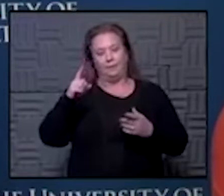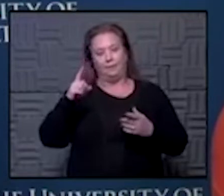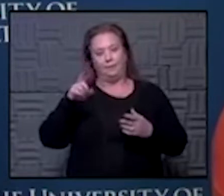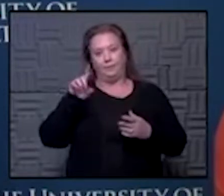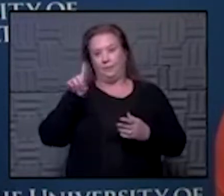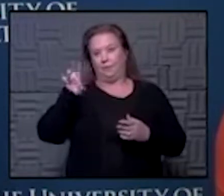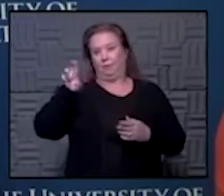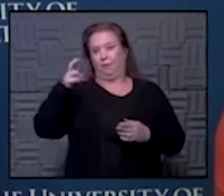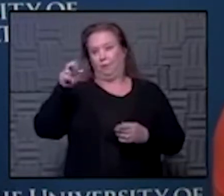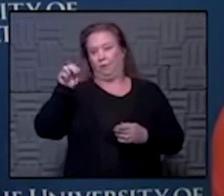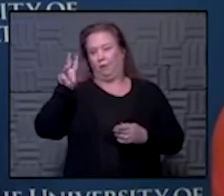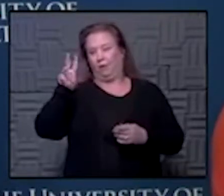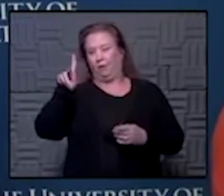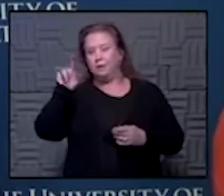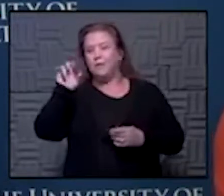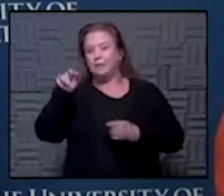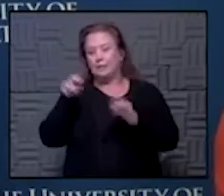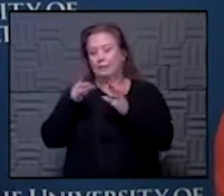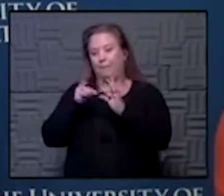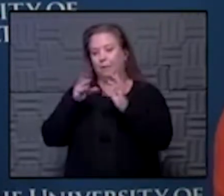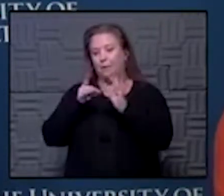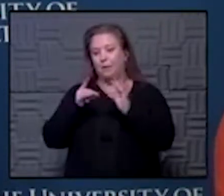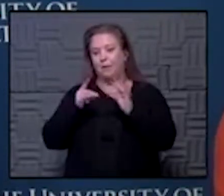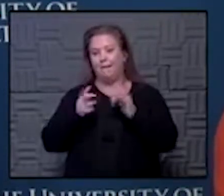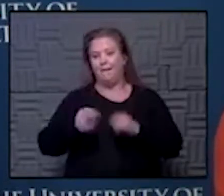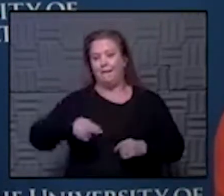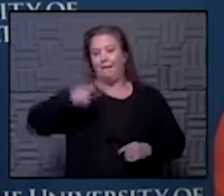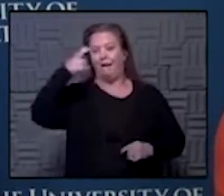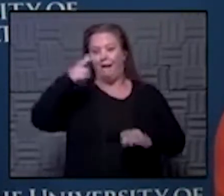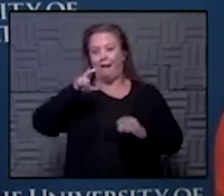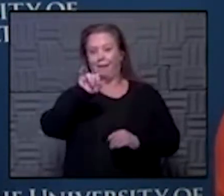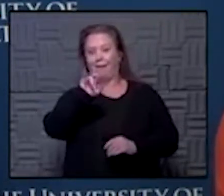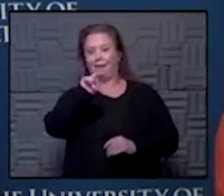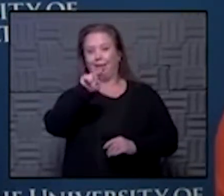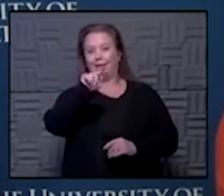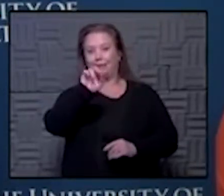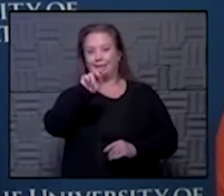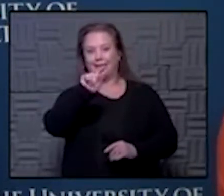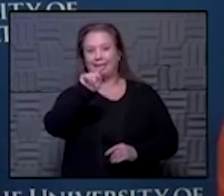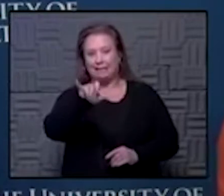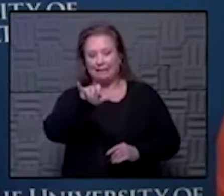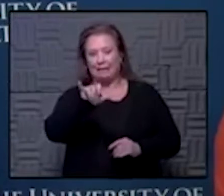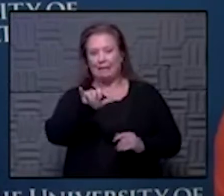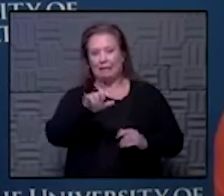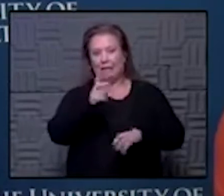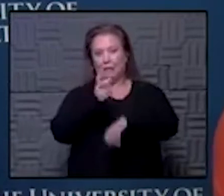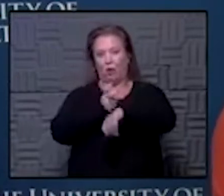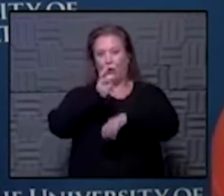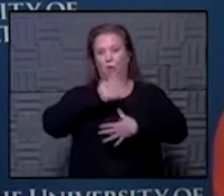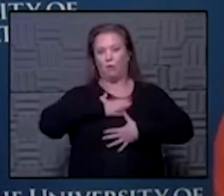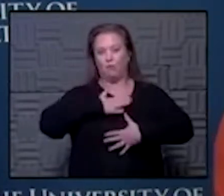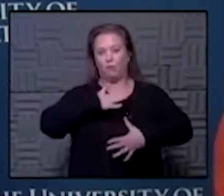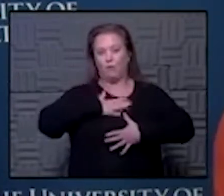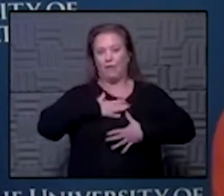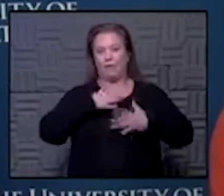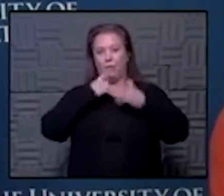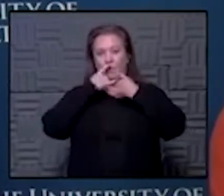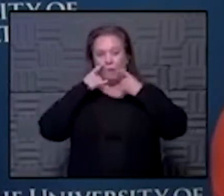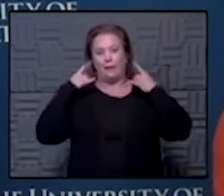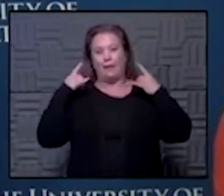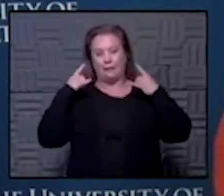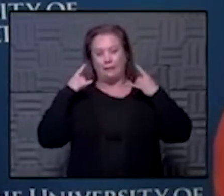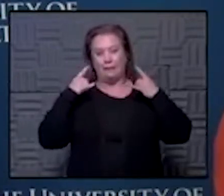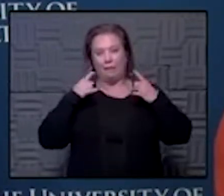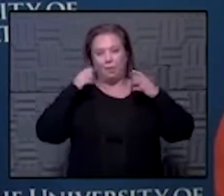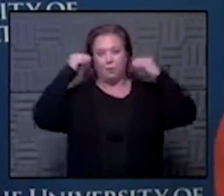Dr. Hawkinson mentioned, as you're doing more high intensity working out, it is a little bit more difficult to breathe with your mask on. And if